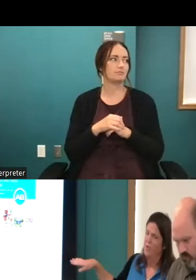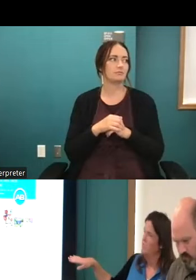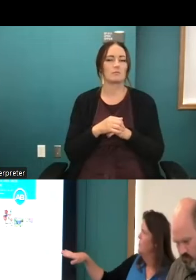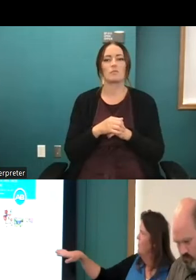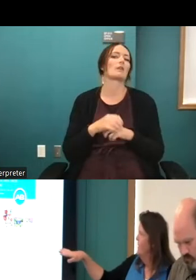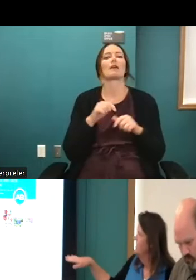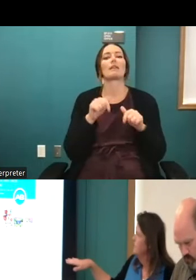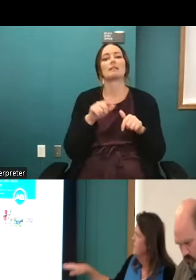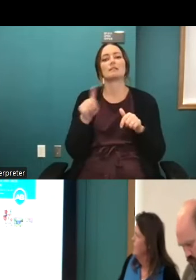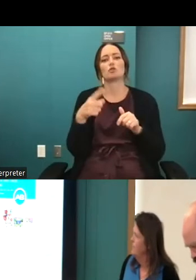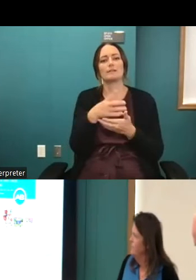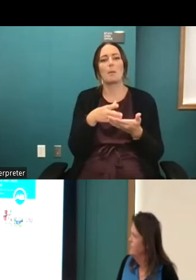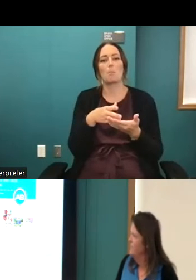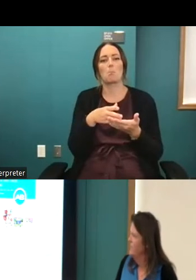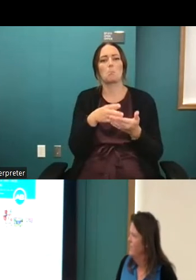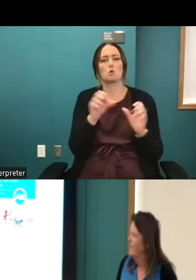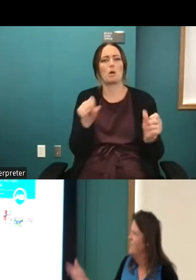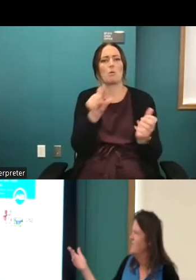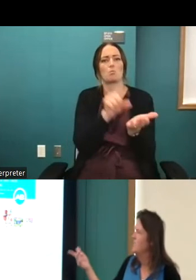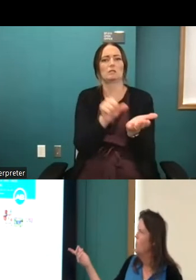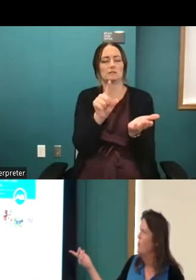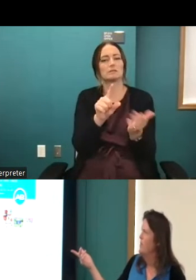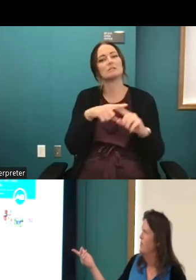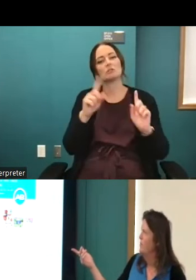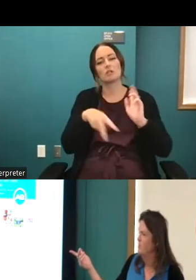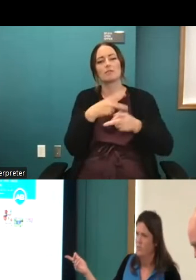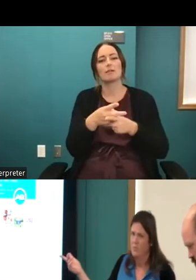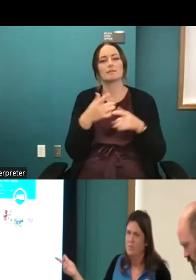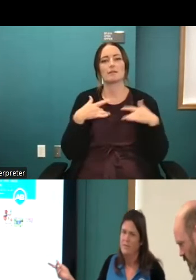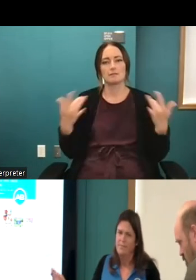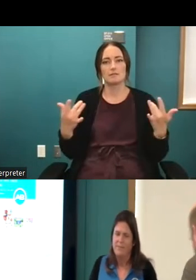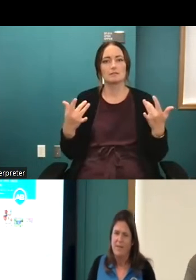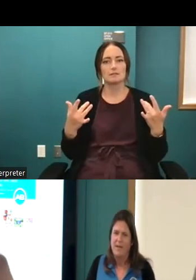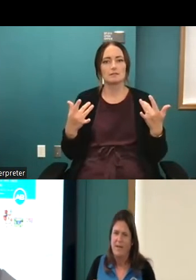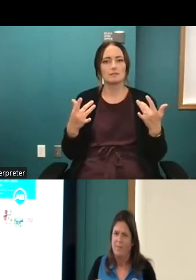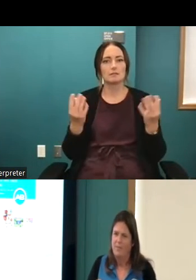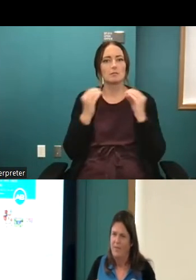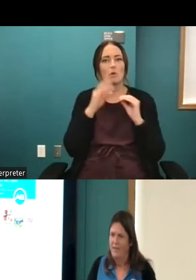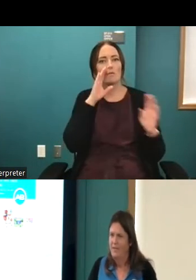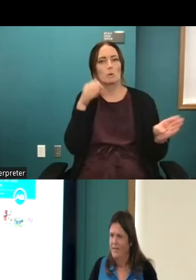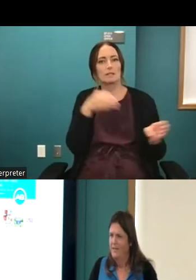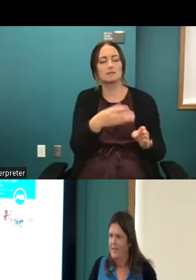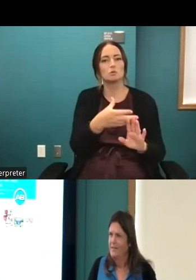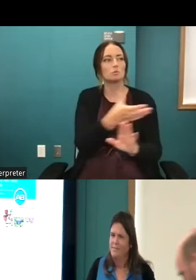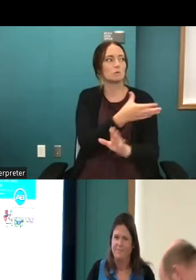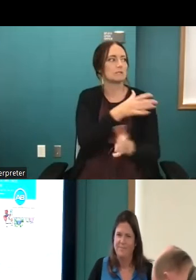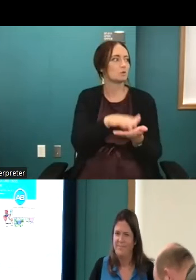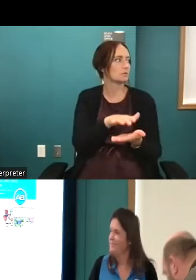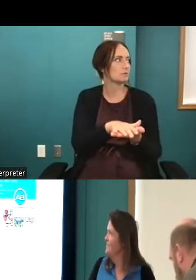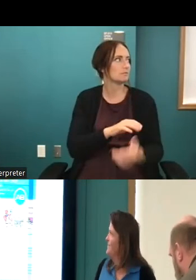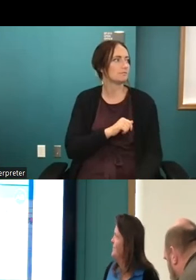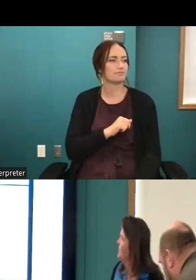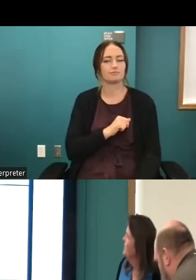some of the printable ones, different type of activities. These are more geared for preschool. You can click again.